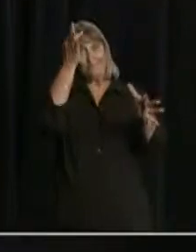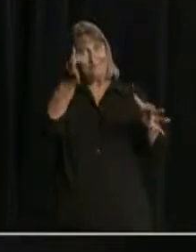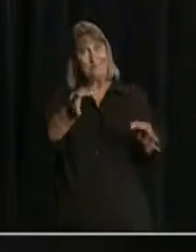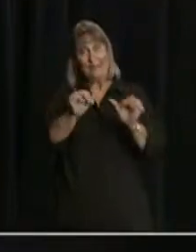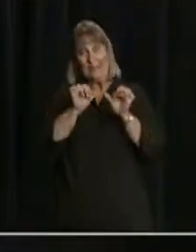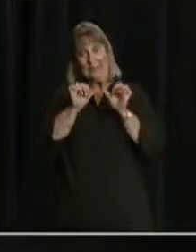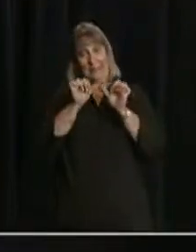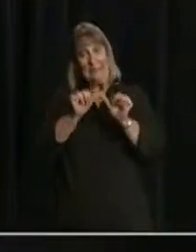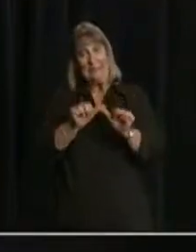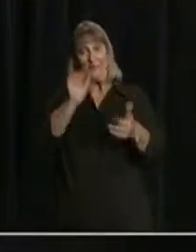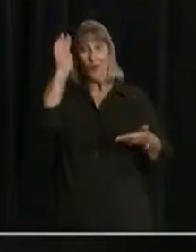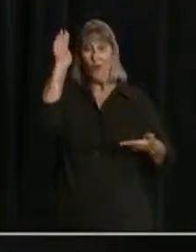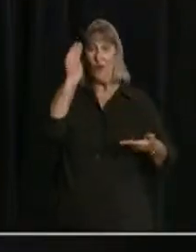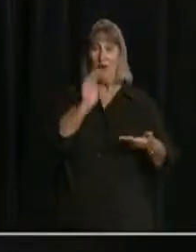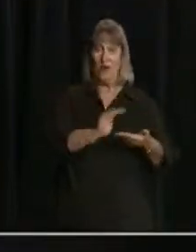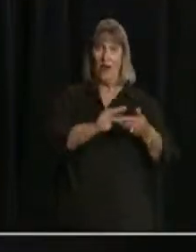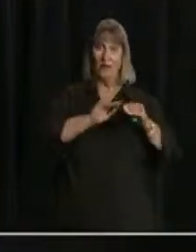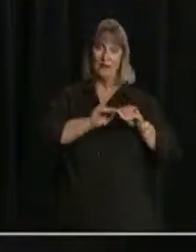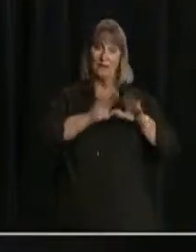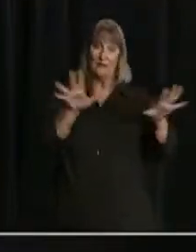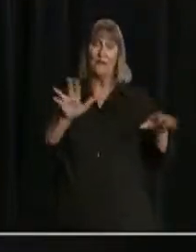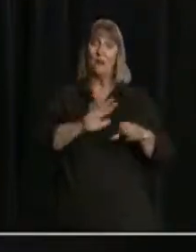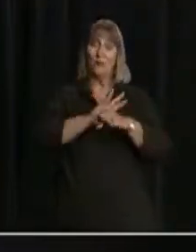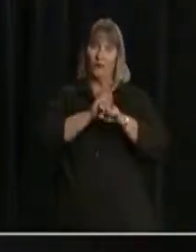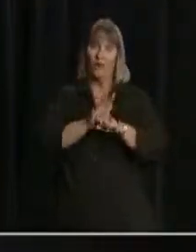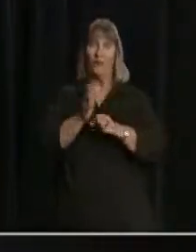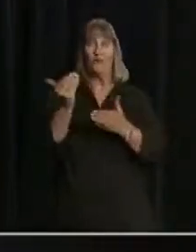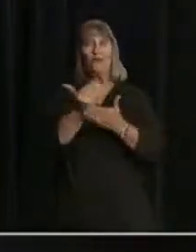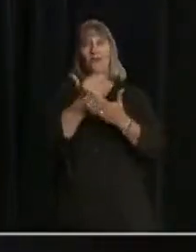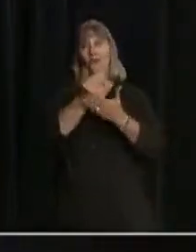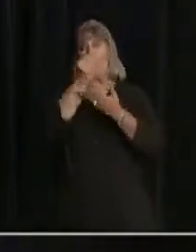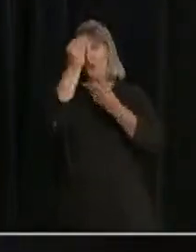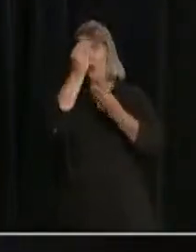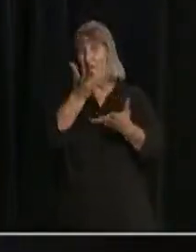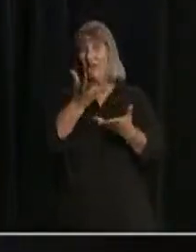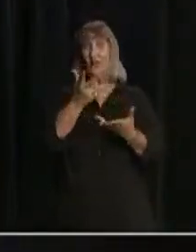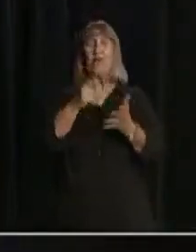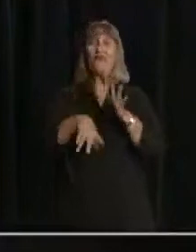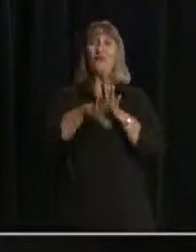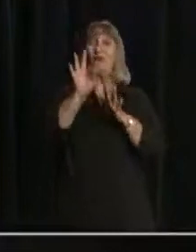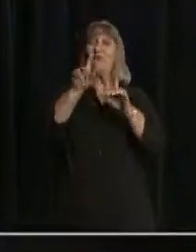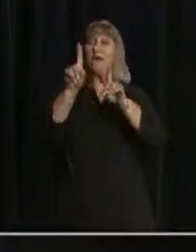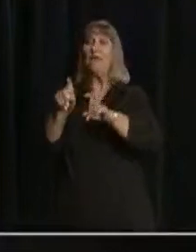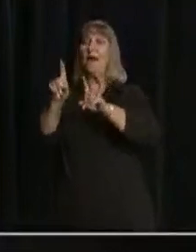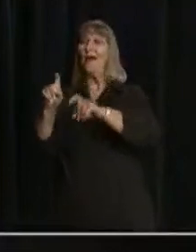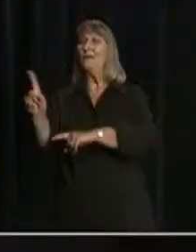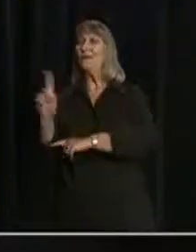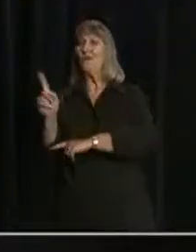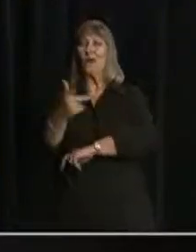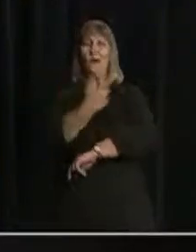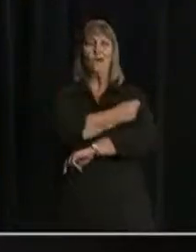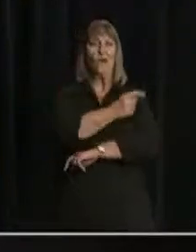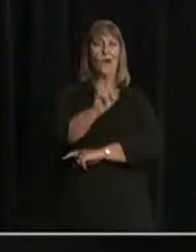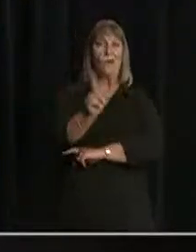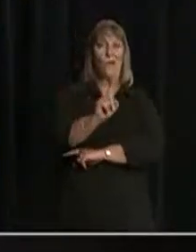and help us contain the virus. As always, you can get the latest on COVID-19 and find testing locations by visiting